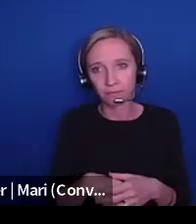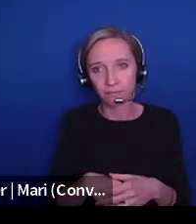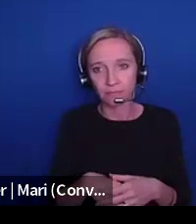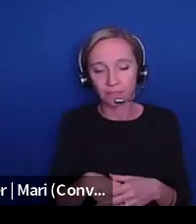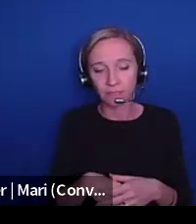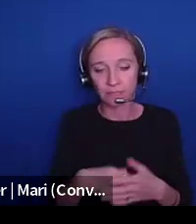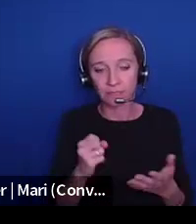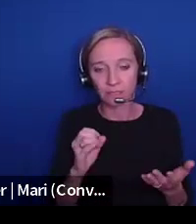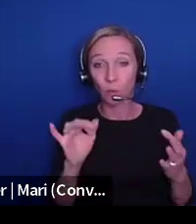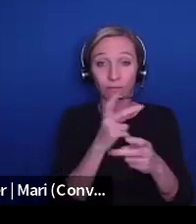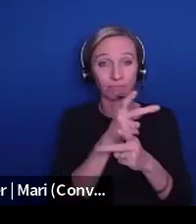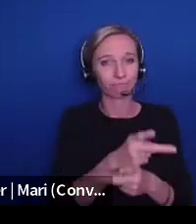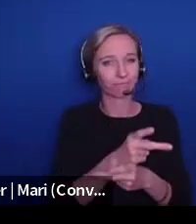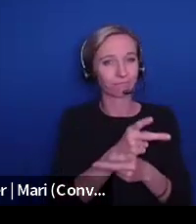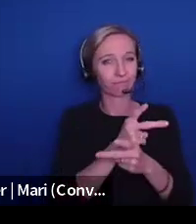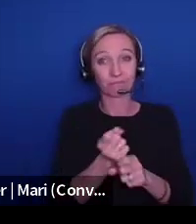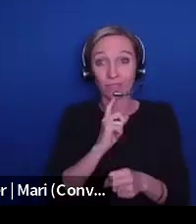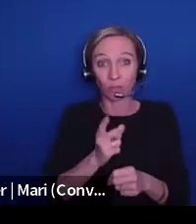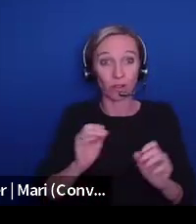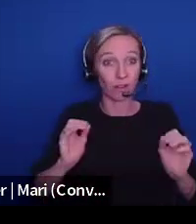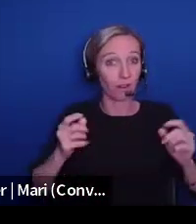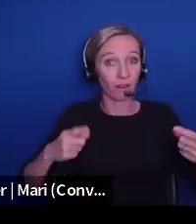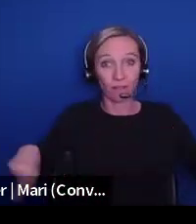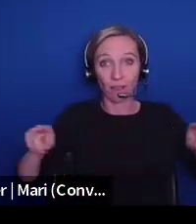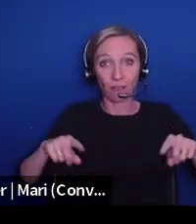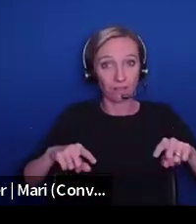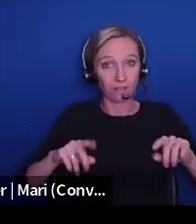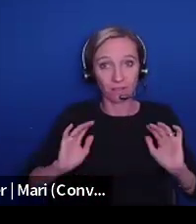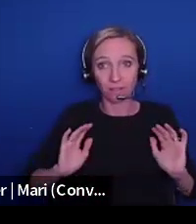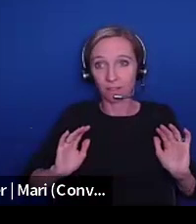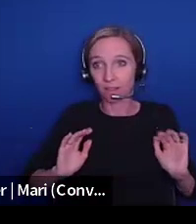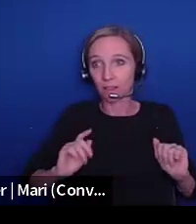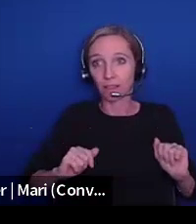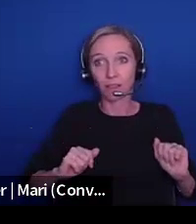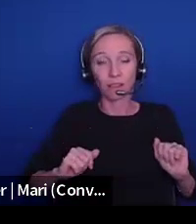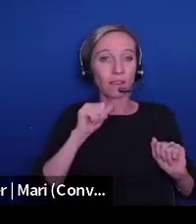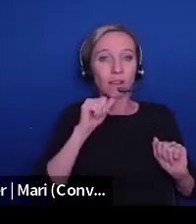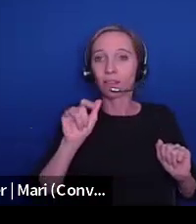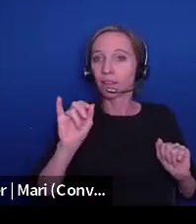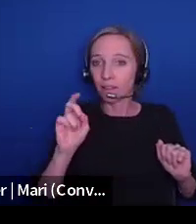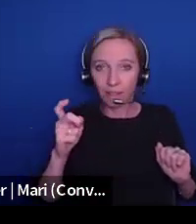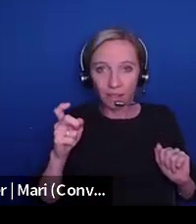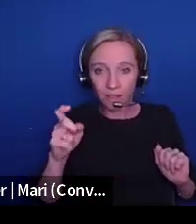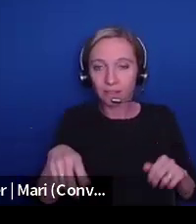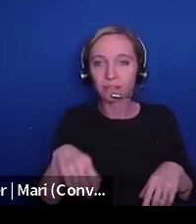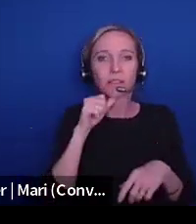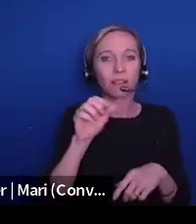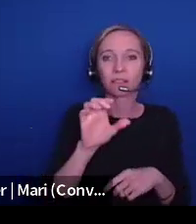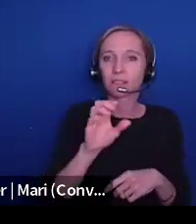So we need to make sure that none of us, and not the Linux Foundation, not the